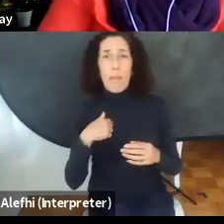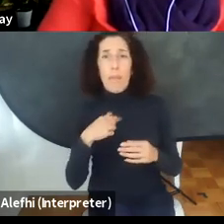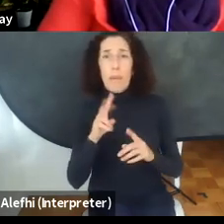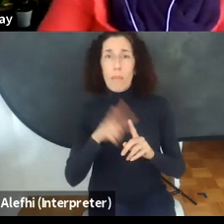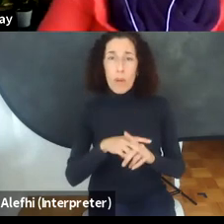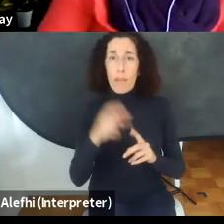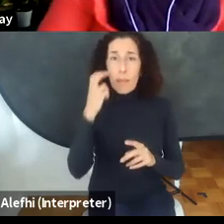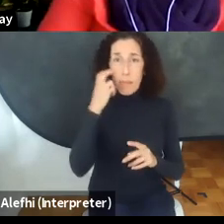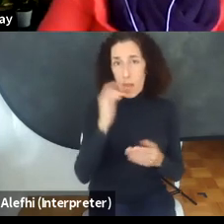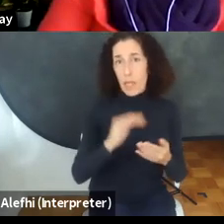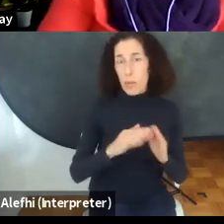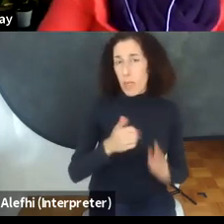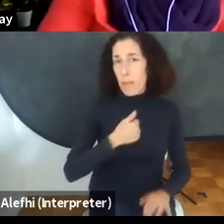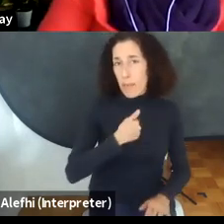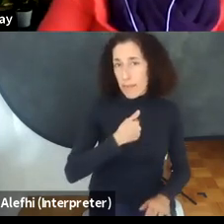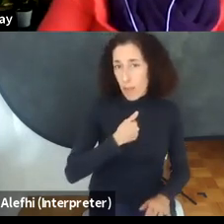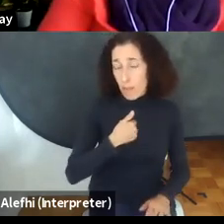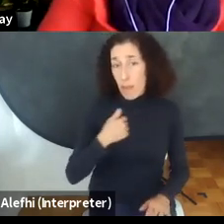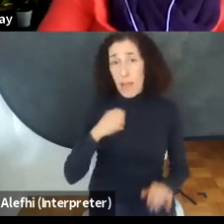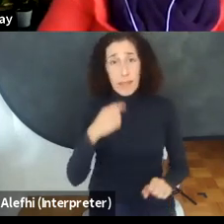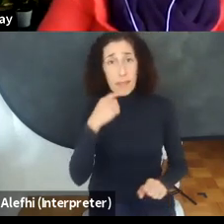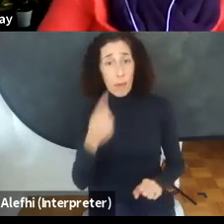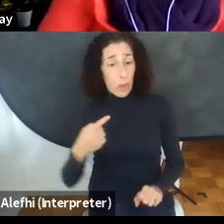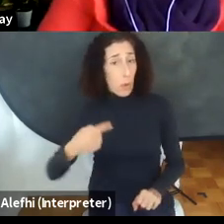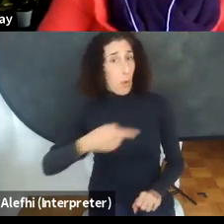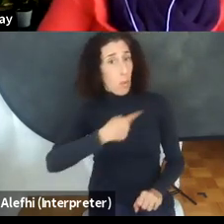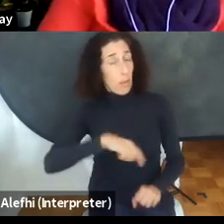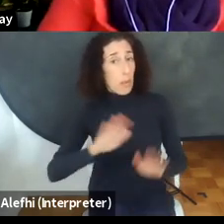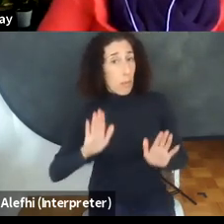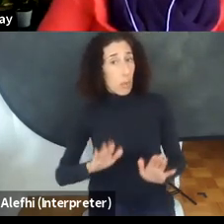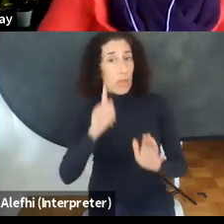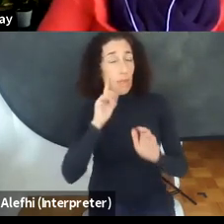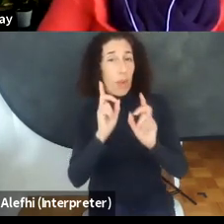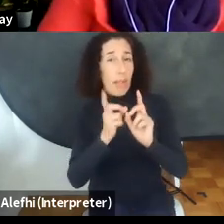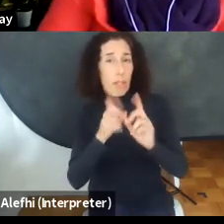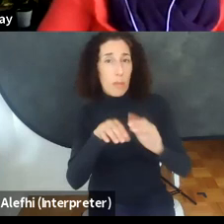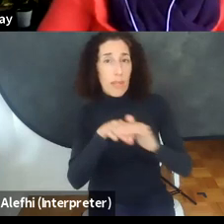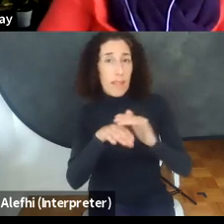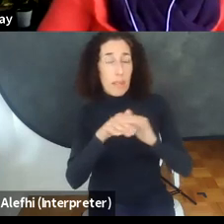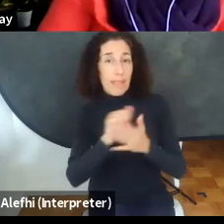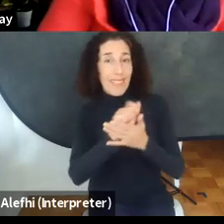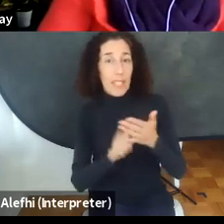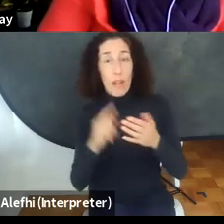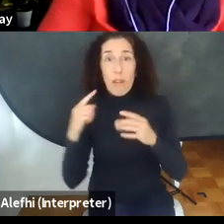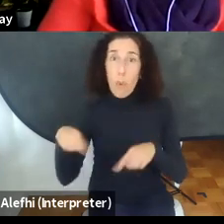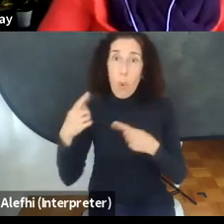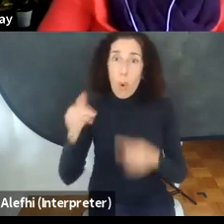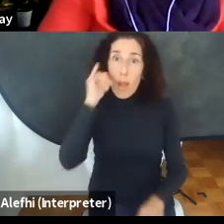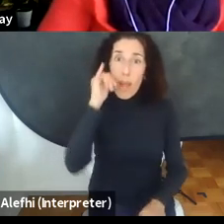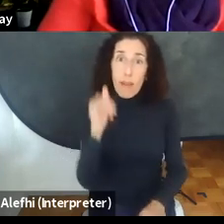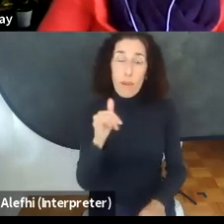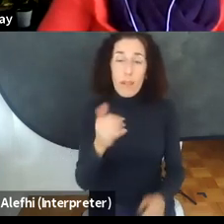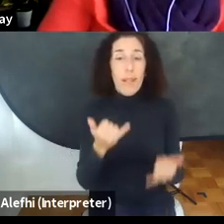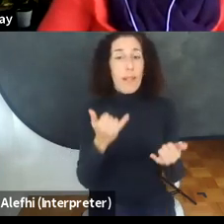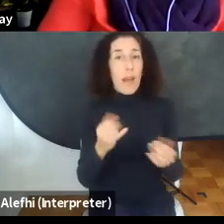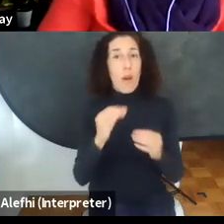can speak about the blind. We've been pushing for digital accessibility forever. And now more than ever,